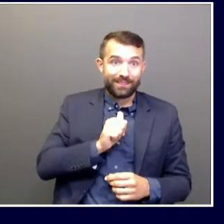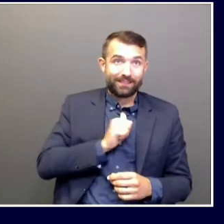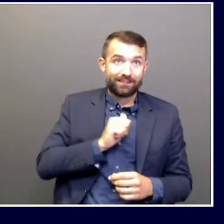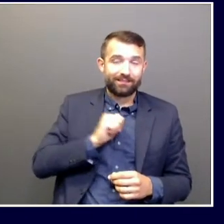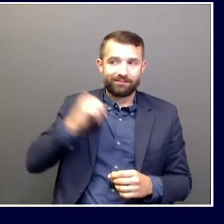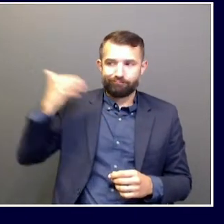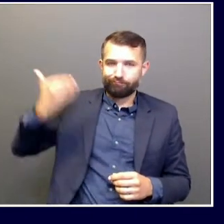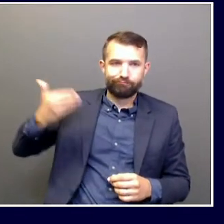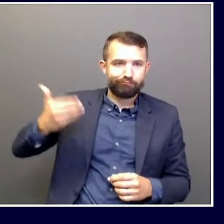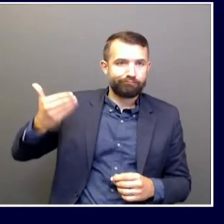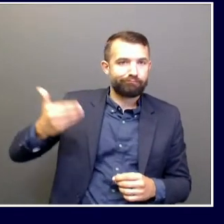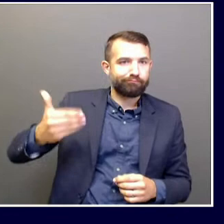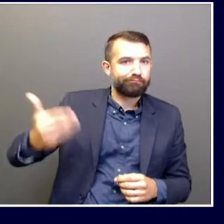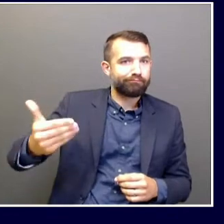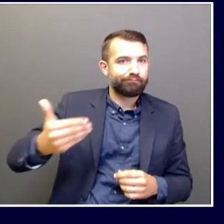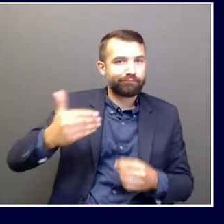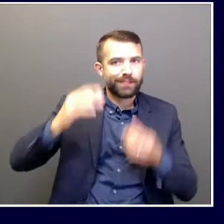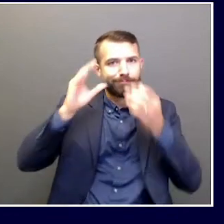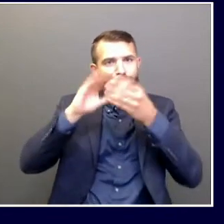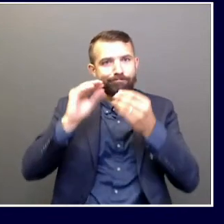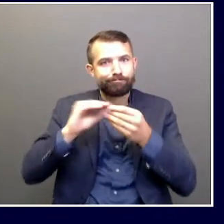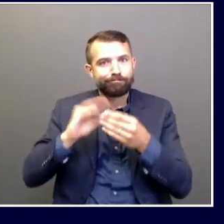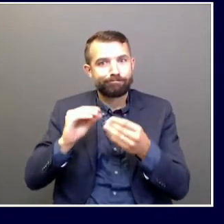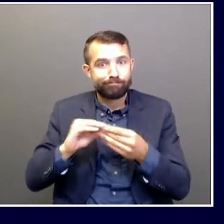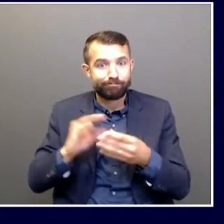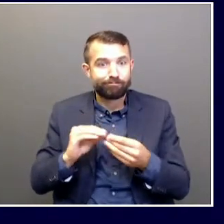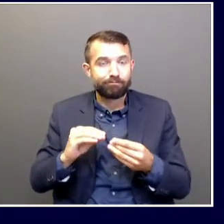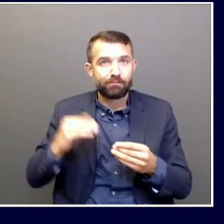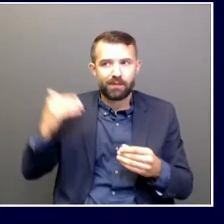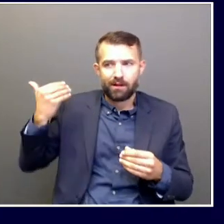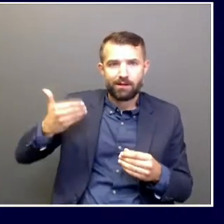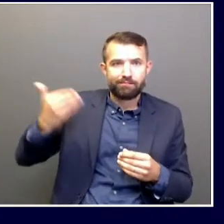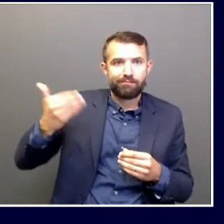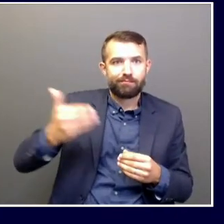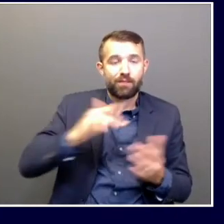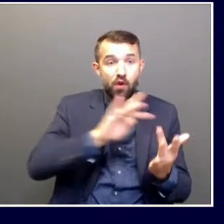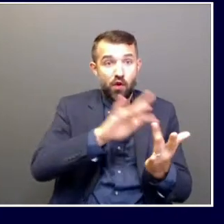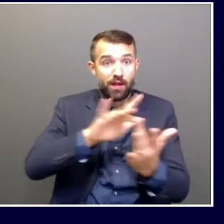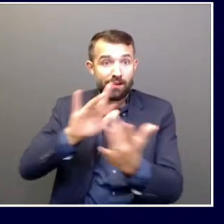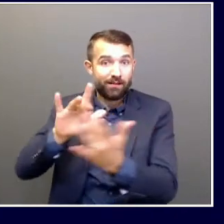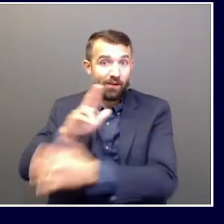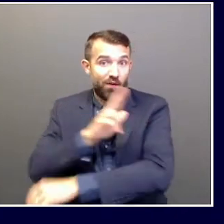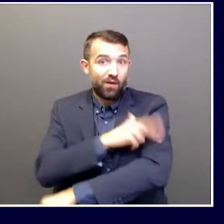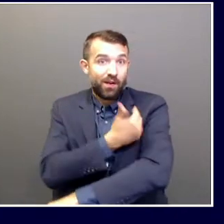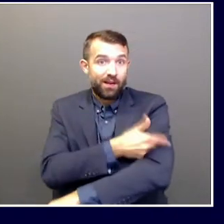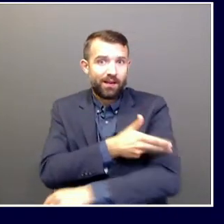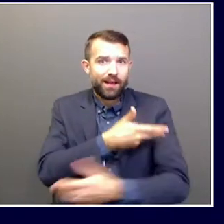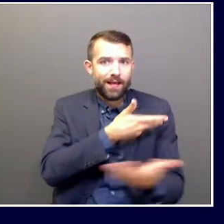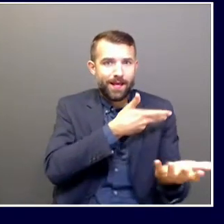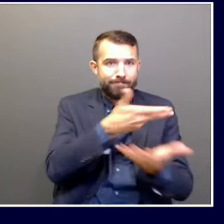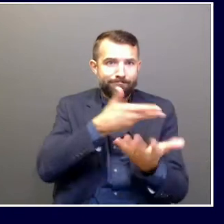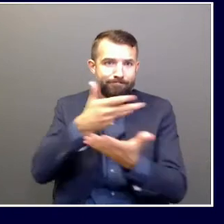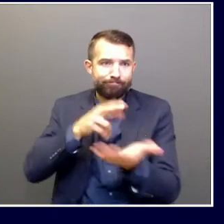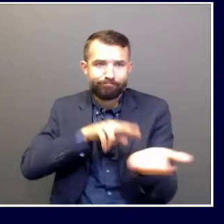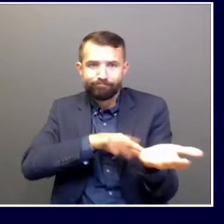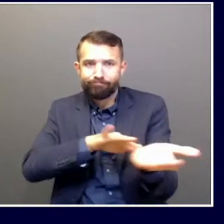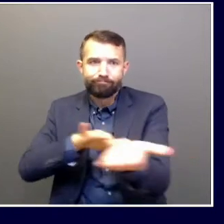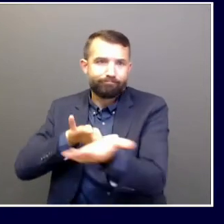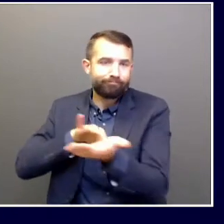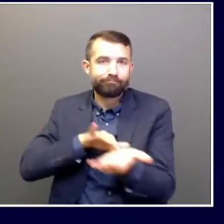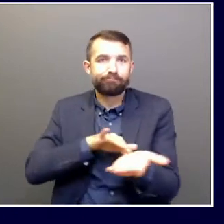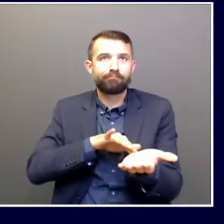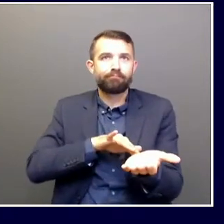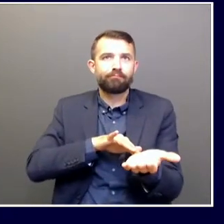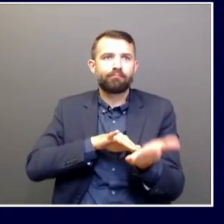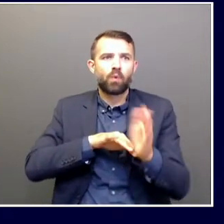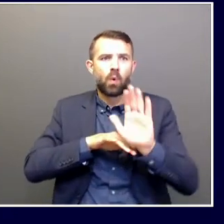hospitals, and we've heard firsthand the impact it's having on their staff, on their operations. And one thing that the governor noted,